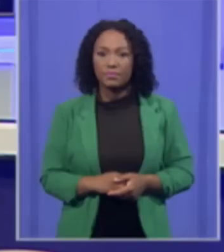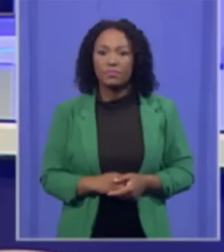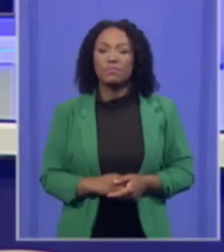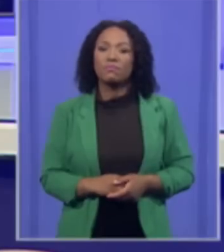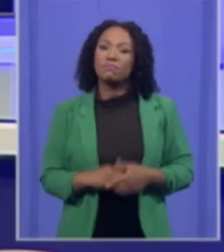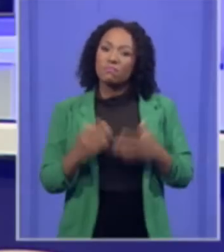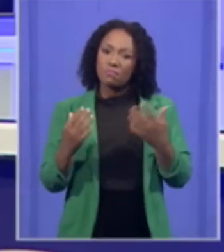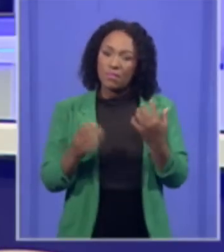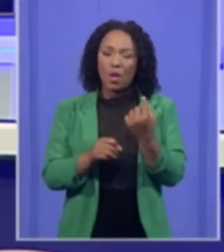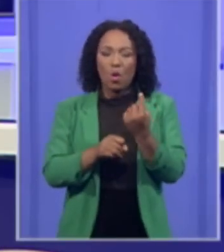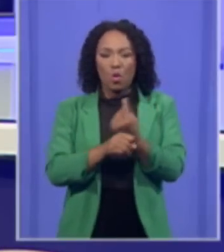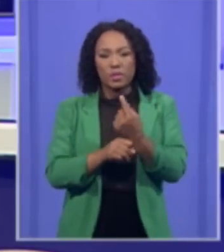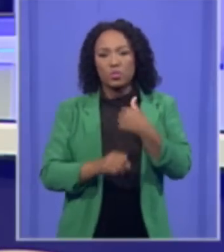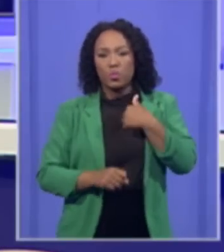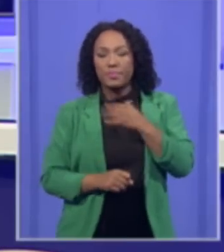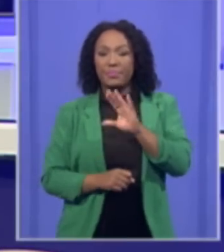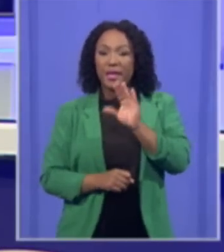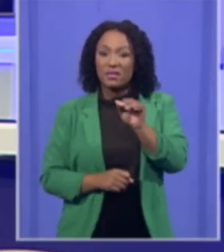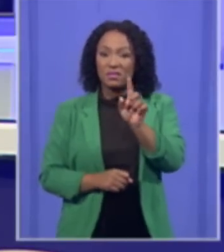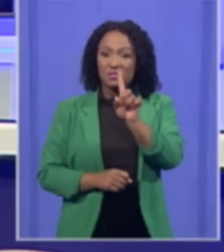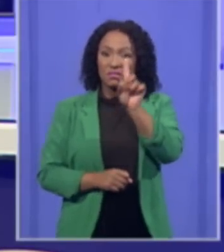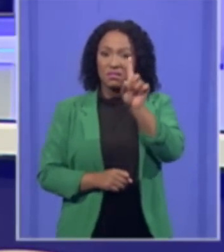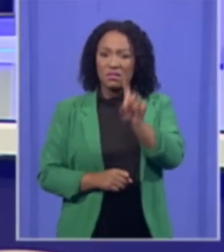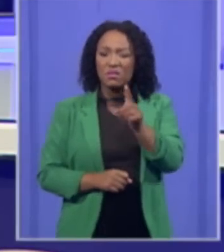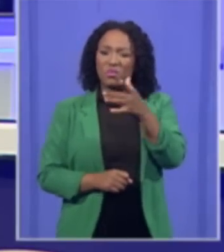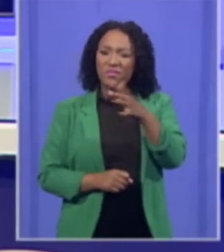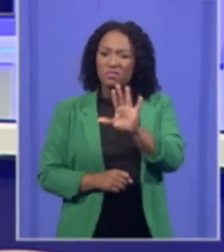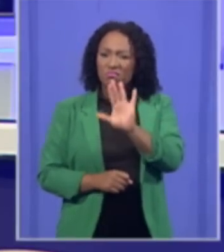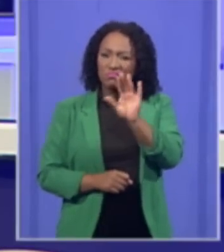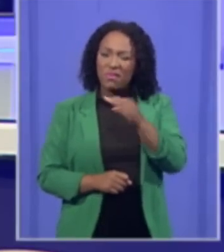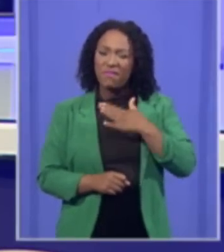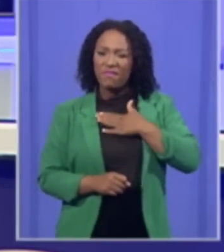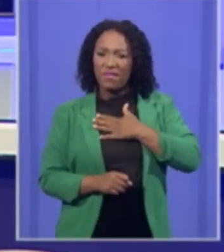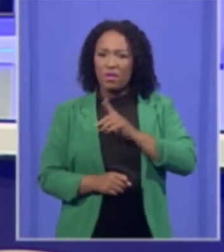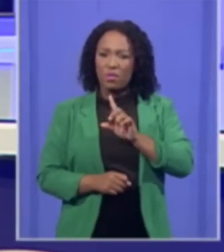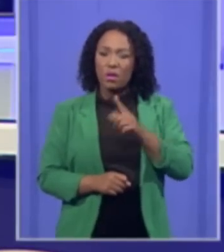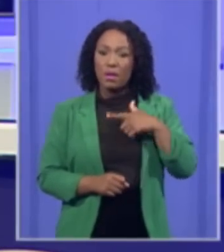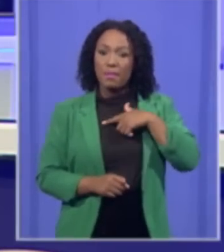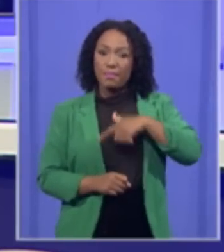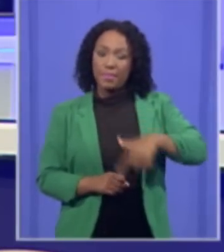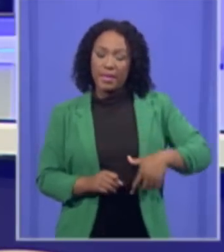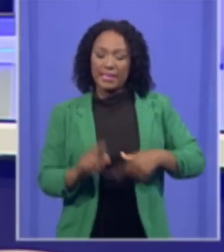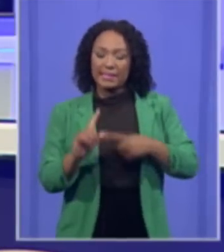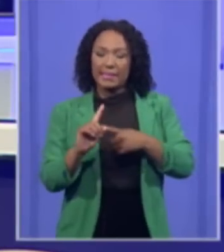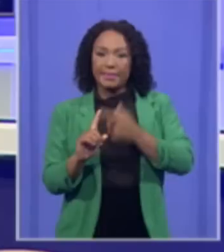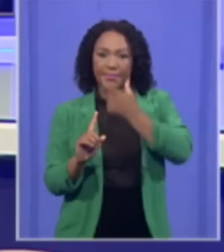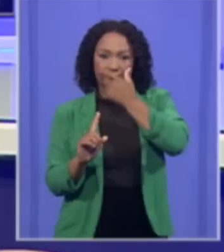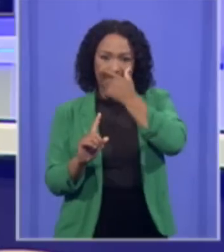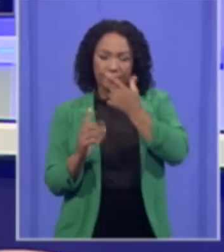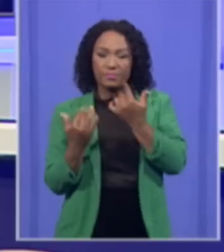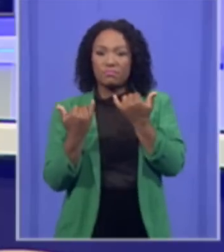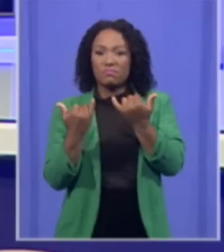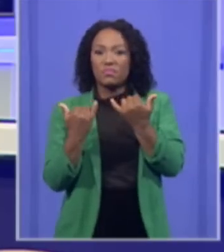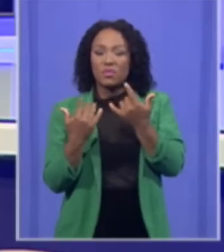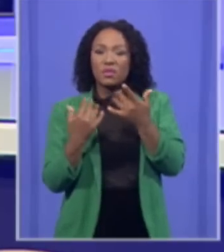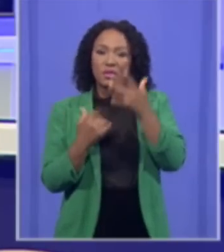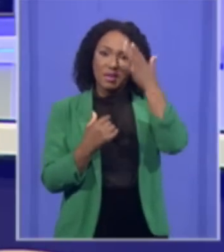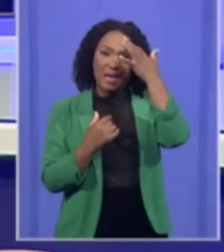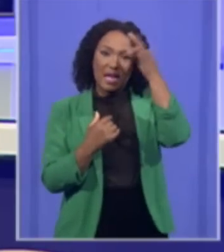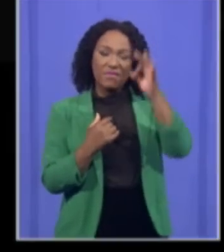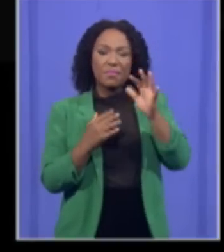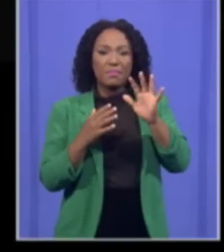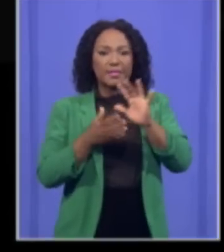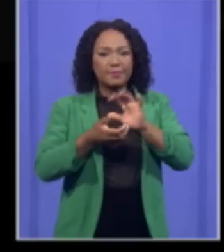ka mehla re botšišitše gore maikutlo a gago ke a fe morago ga gore mopresidente Cyril Ramaphosa a kgopele mmušo go tshwela